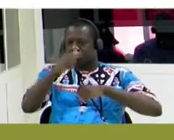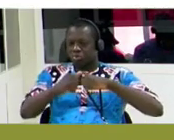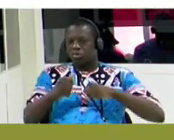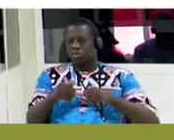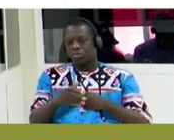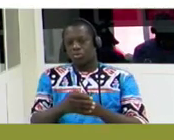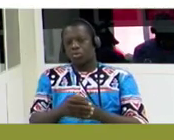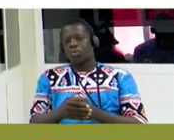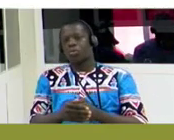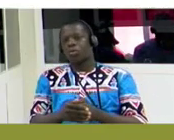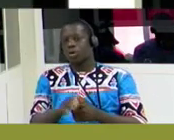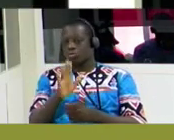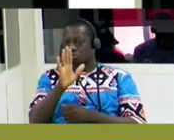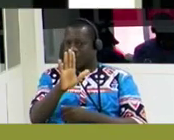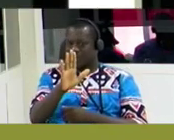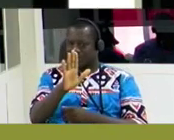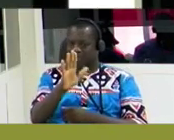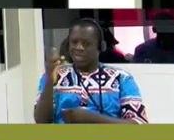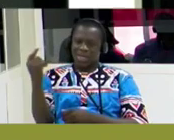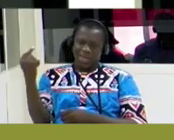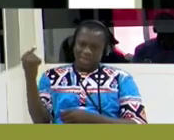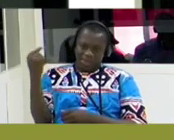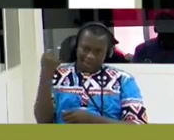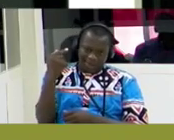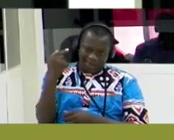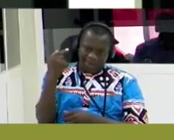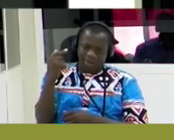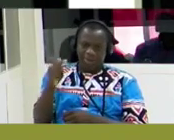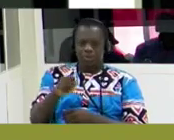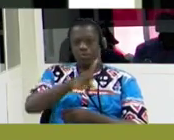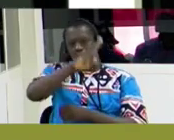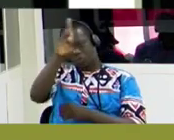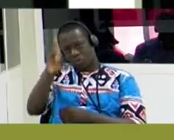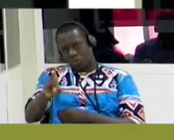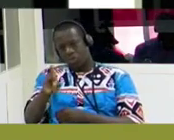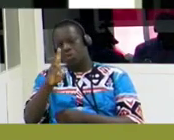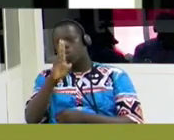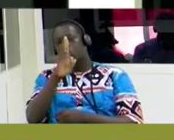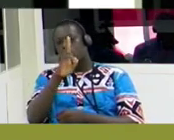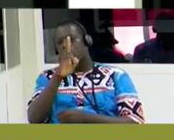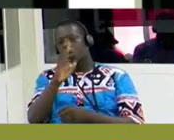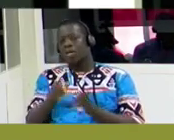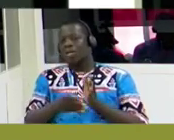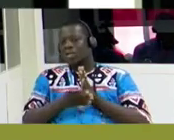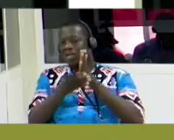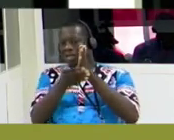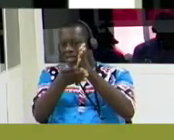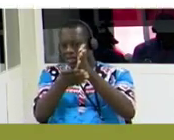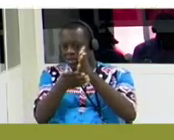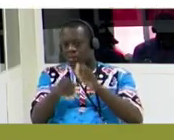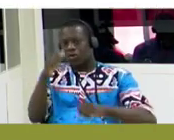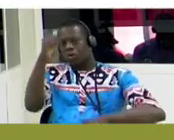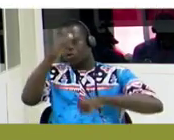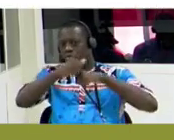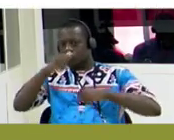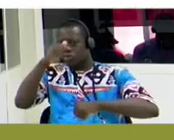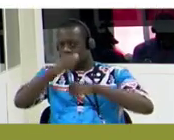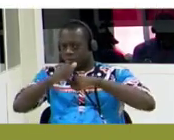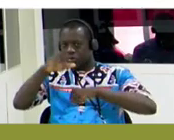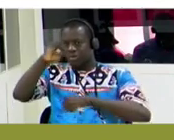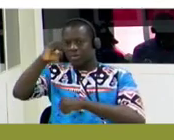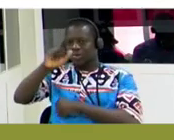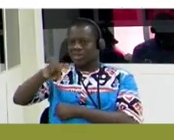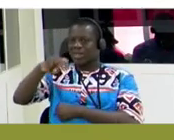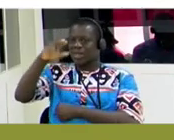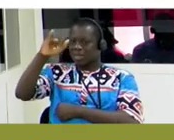Listen to the question. Who was supervising the torture of Sanyang? Yeah, it was all supervised by Alhaji